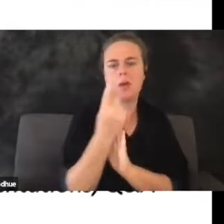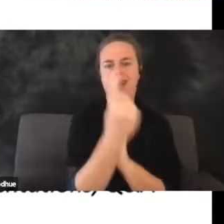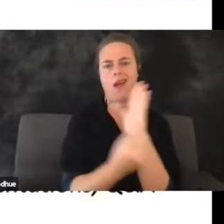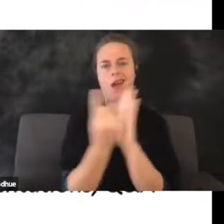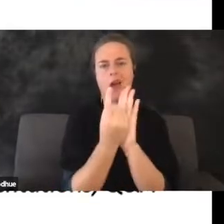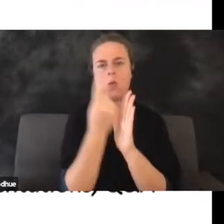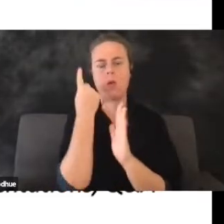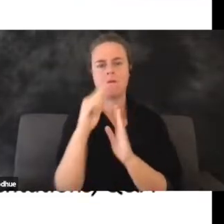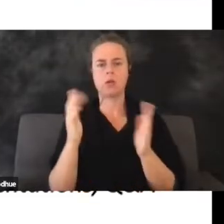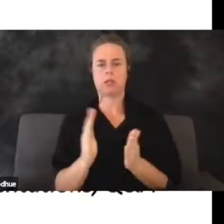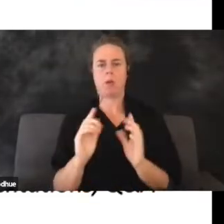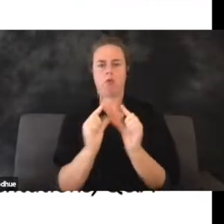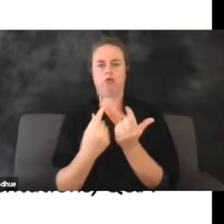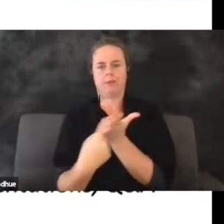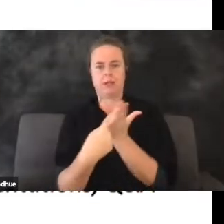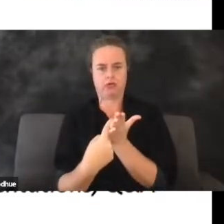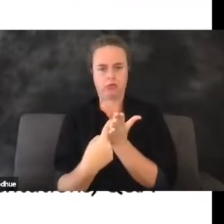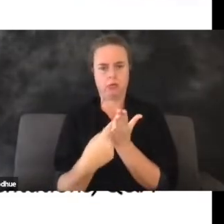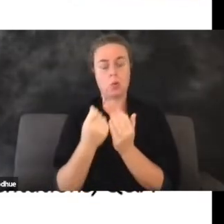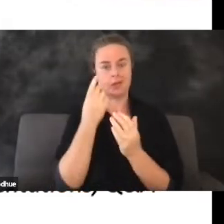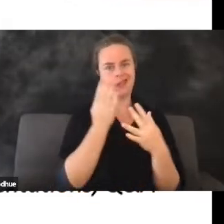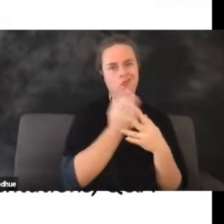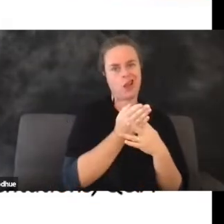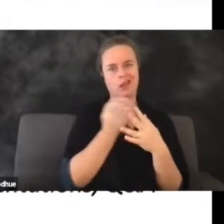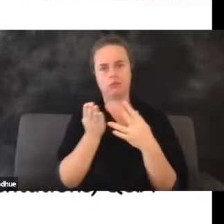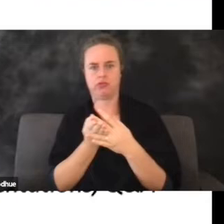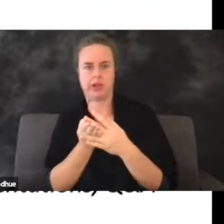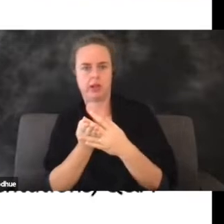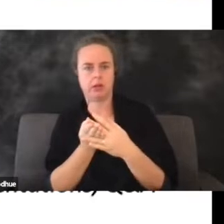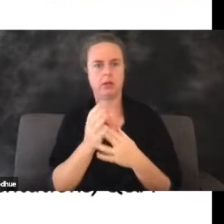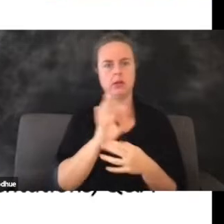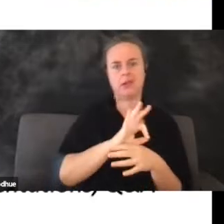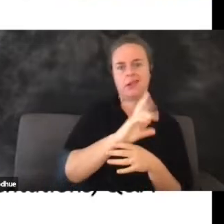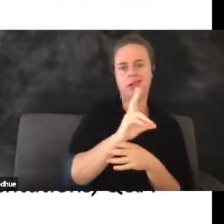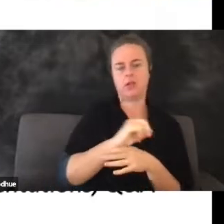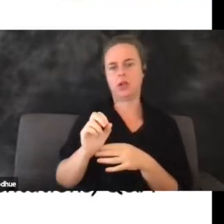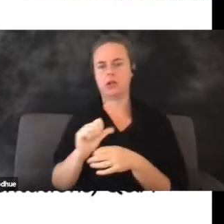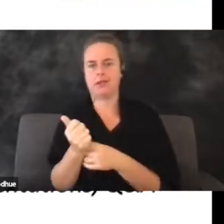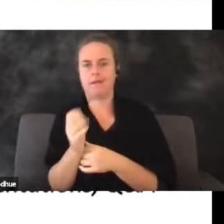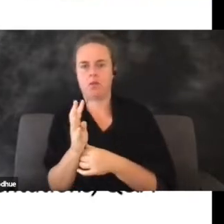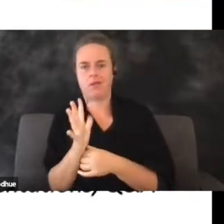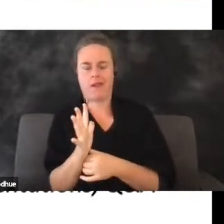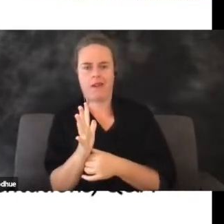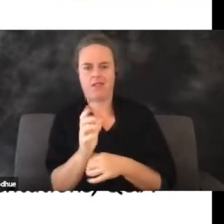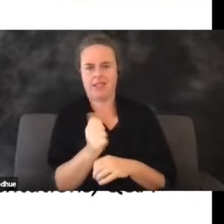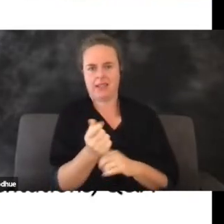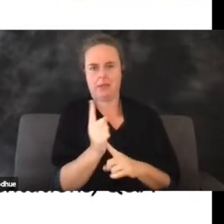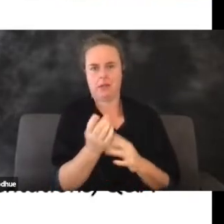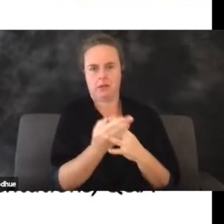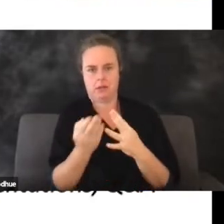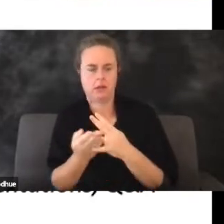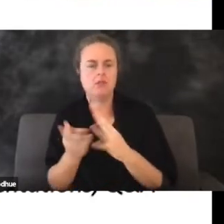And you'll see those 2 10-minute breaks at 9:30 and at 10:45 to give you a chance to be in your body again and just get some balance from the Zoom